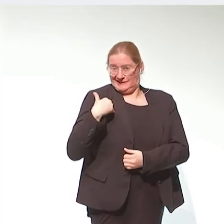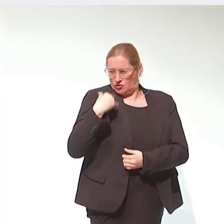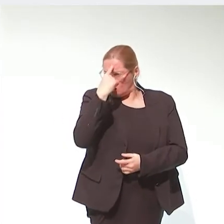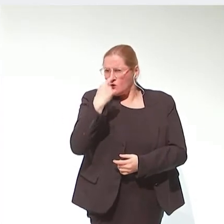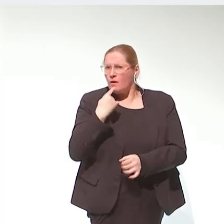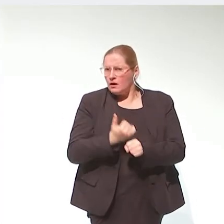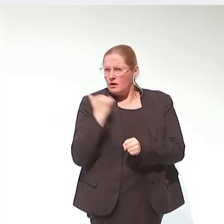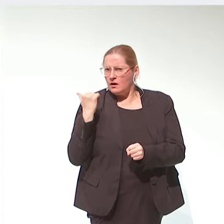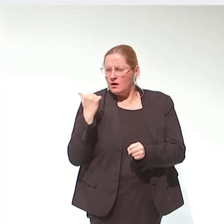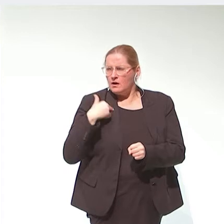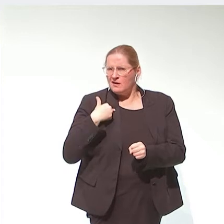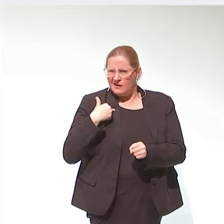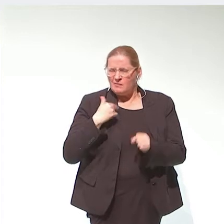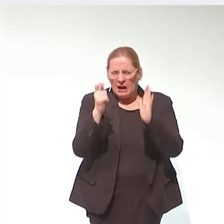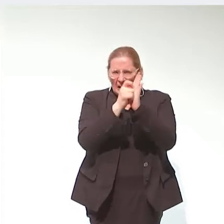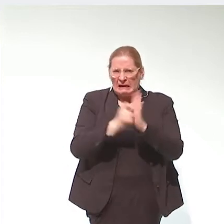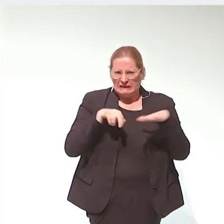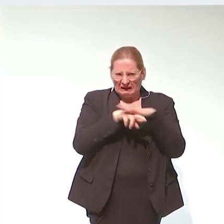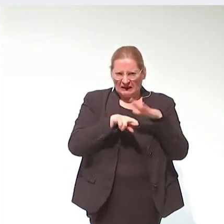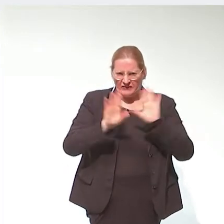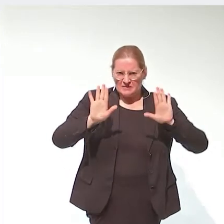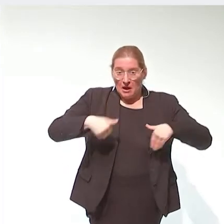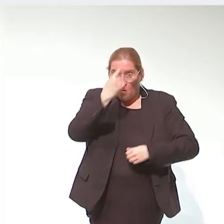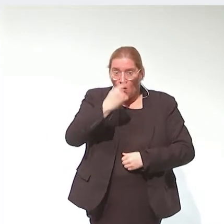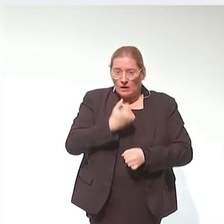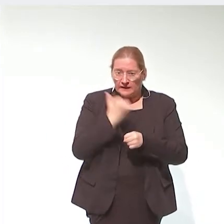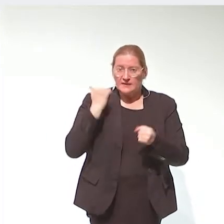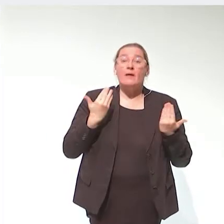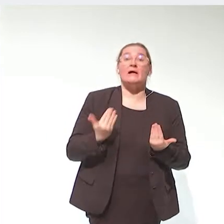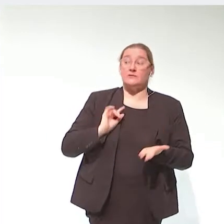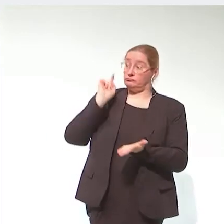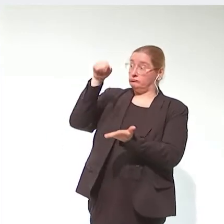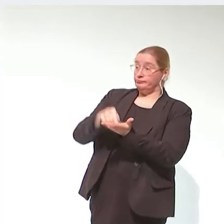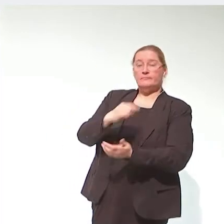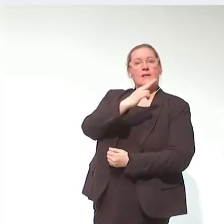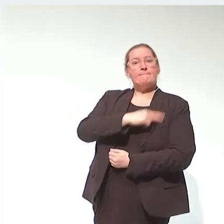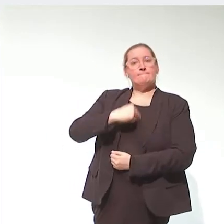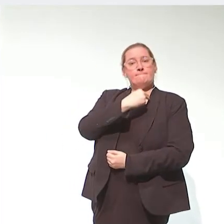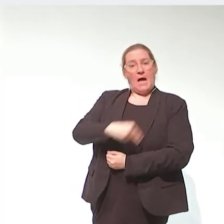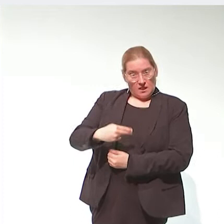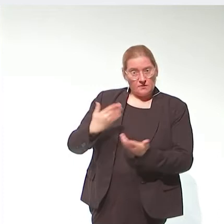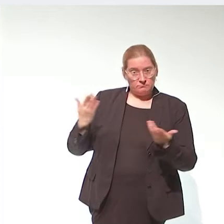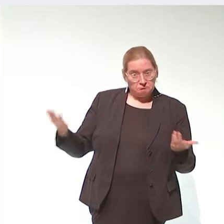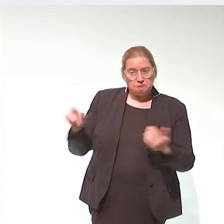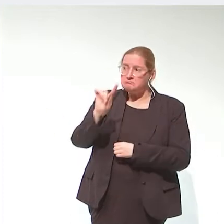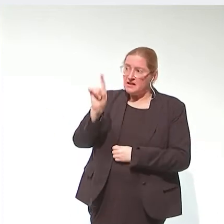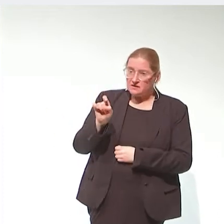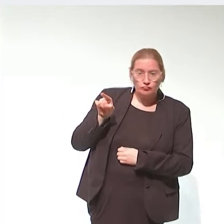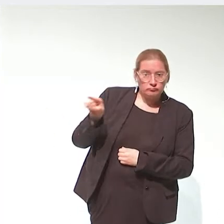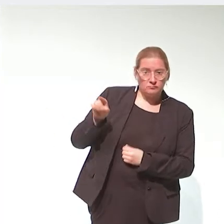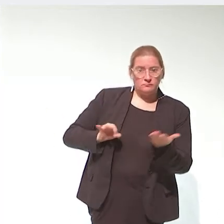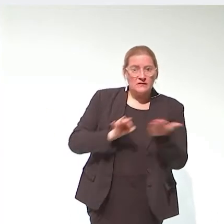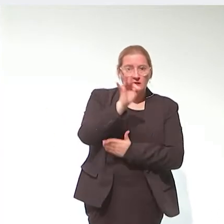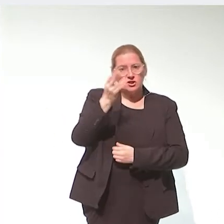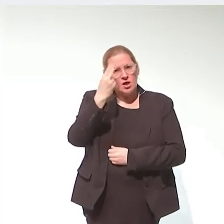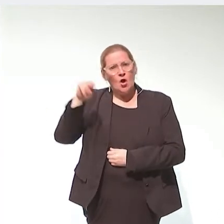Only last year, I think, people with mental disorders were able to vote. So let's move off to Malta. What are the priorities that you are setting